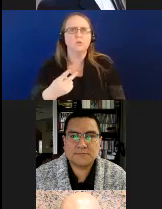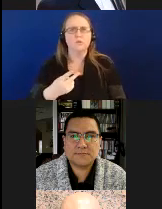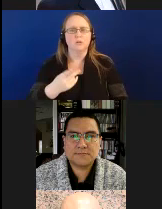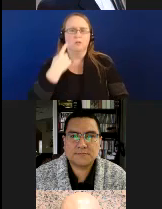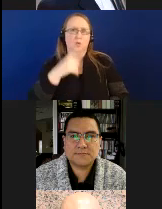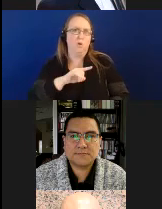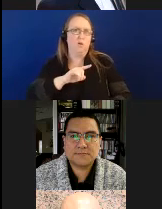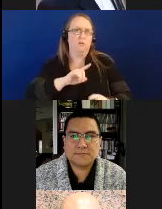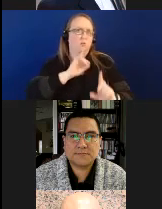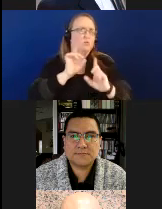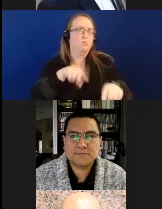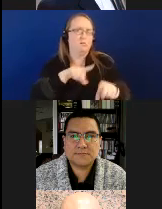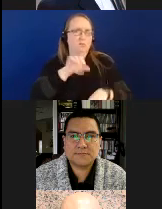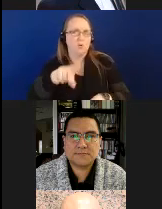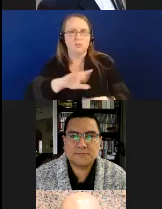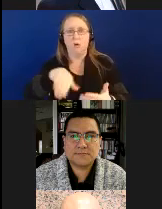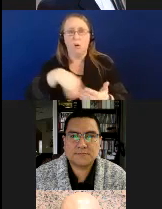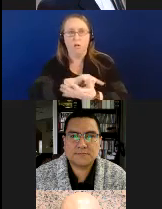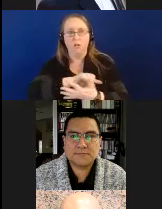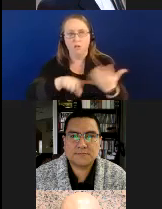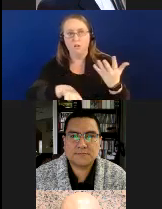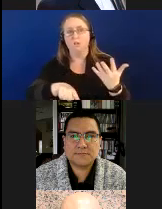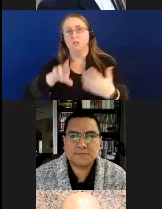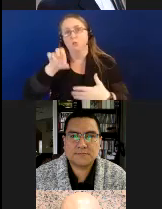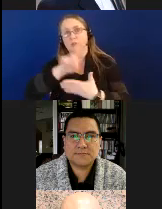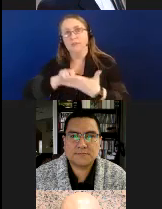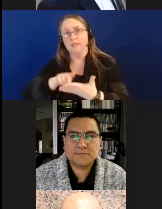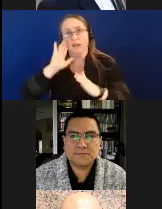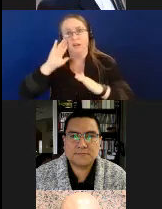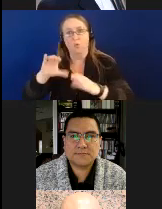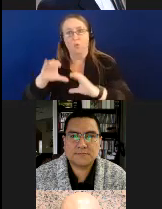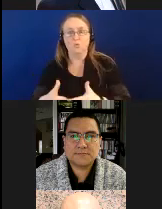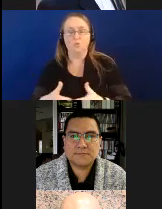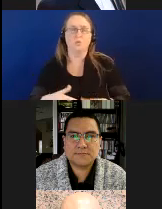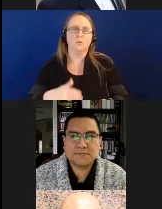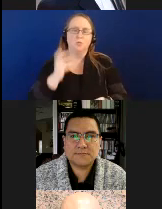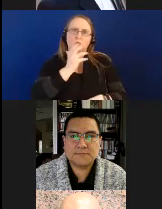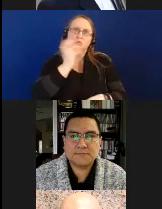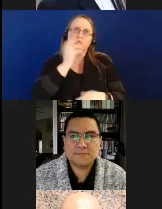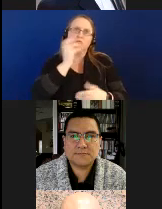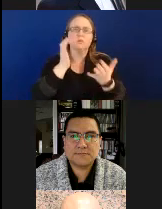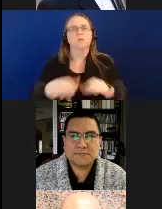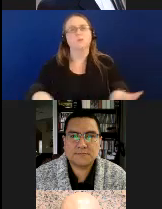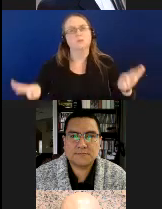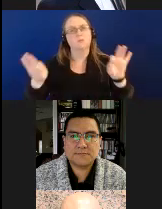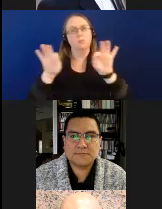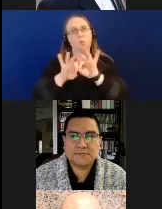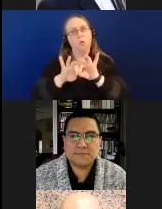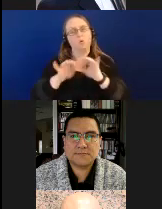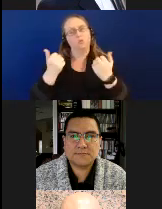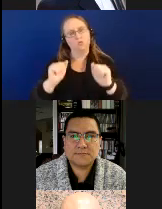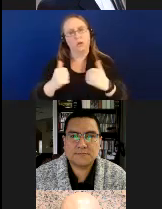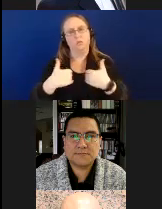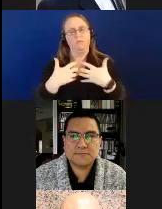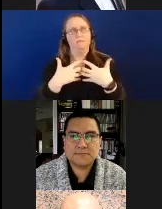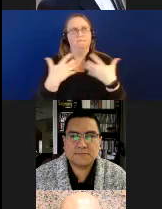response questions. All of these STAAR redesign focus groups, it's very important that we try to get as representative a group